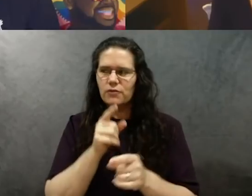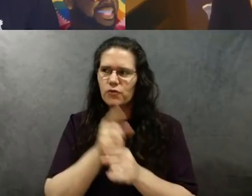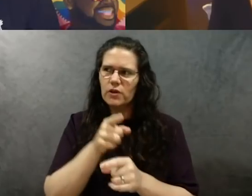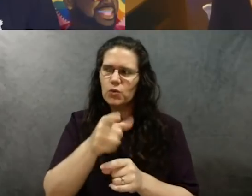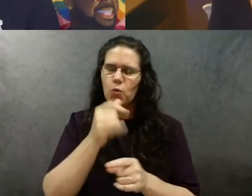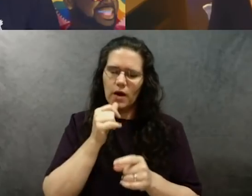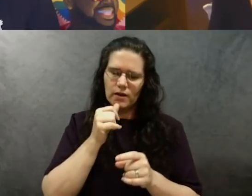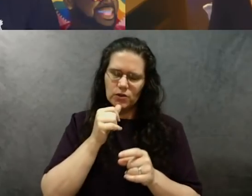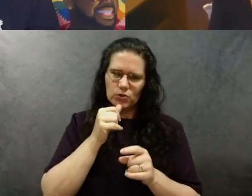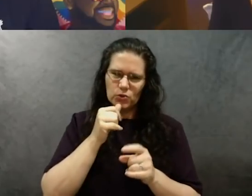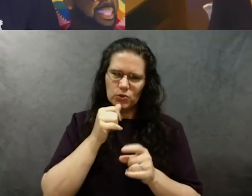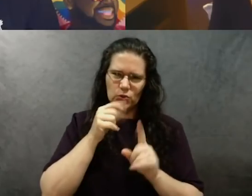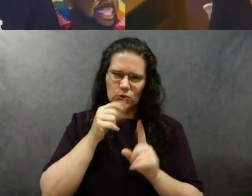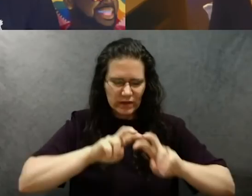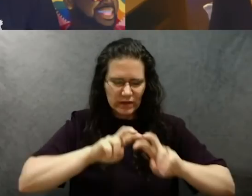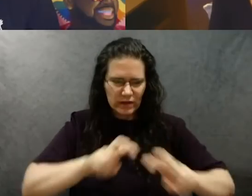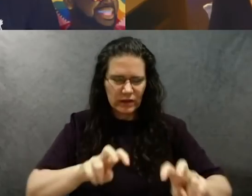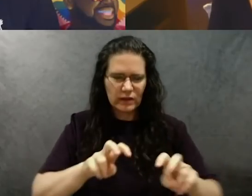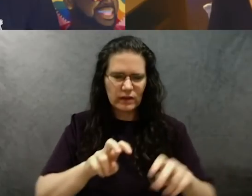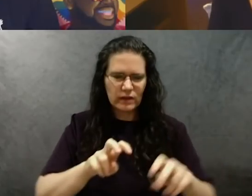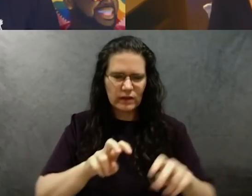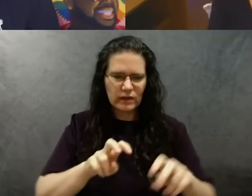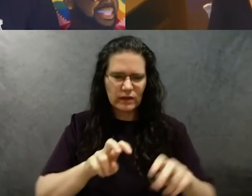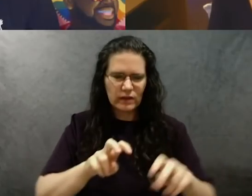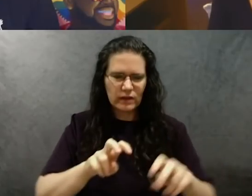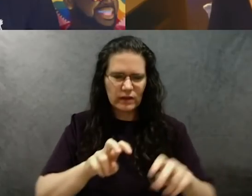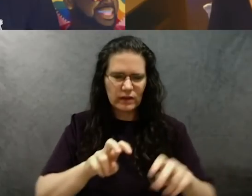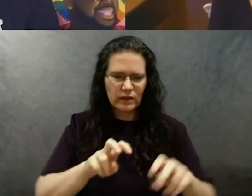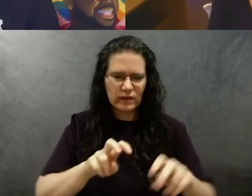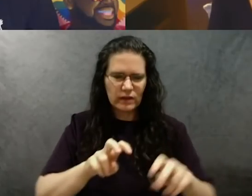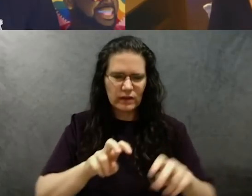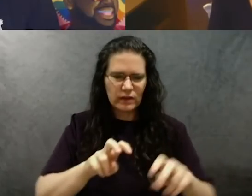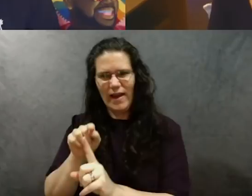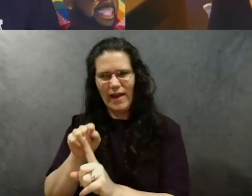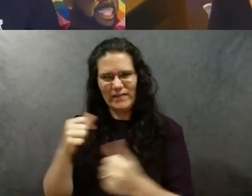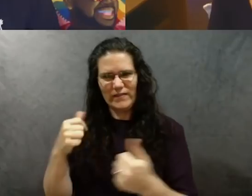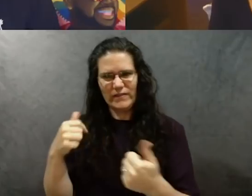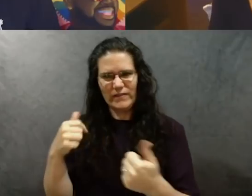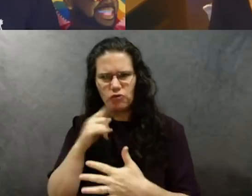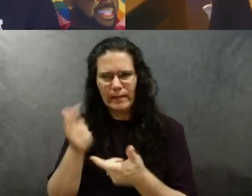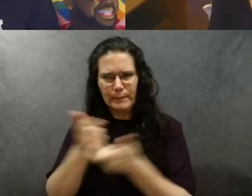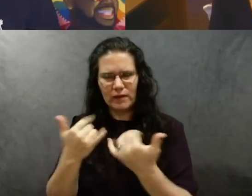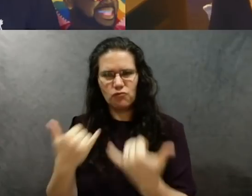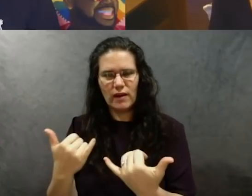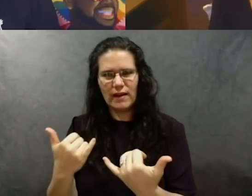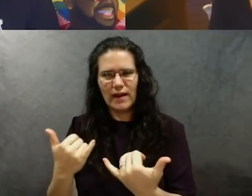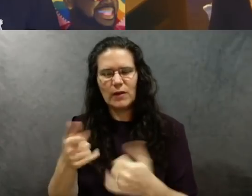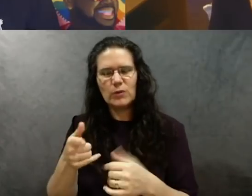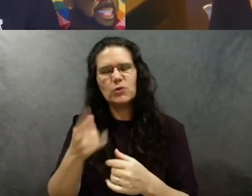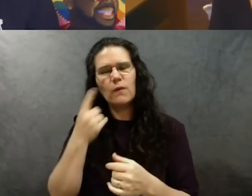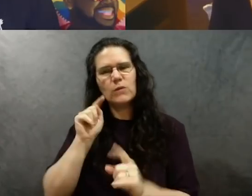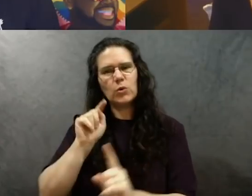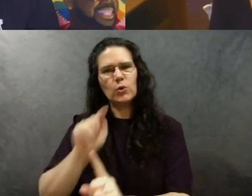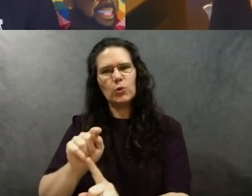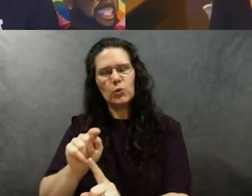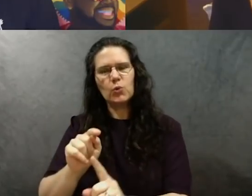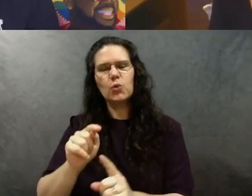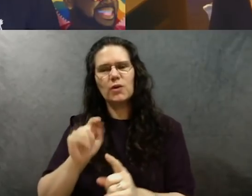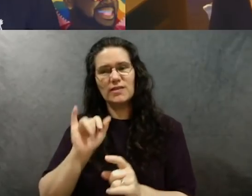is so big right now, and is that a primary way that fear takes shape in you, that the